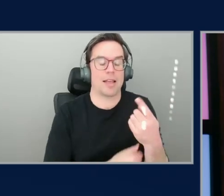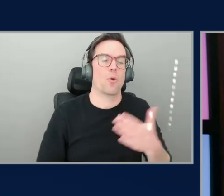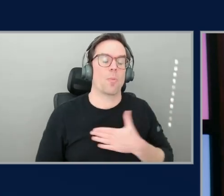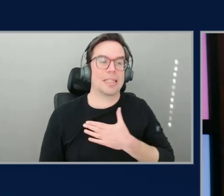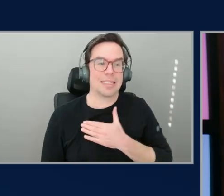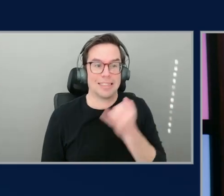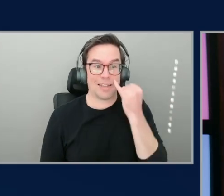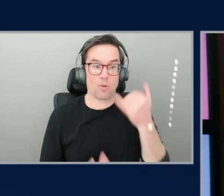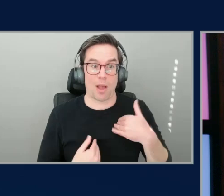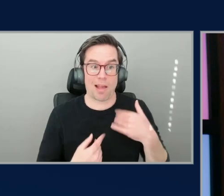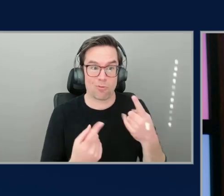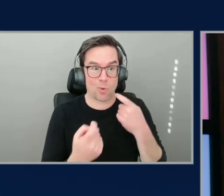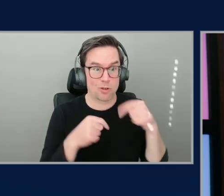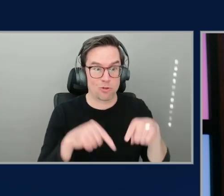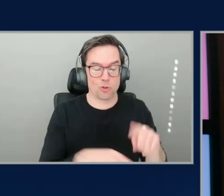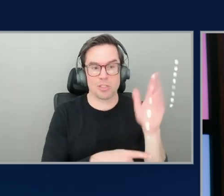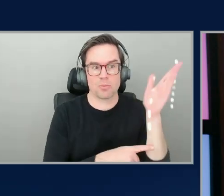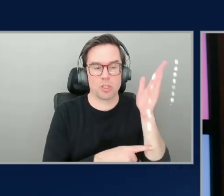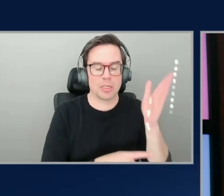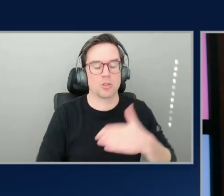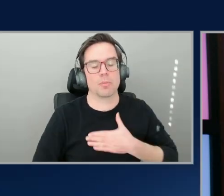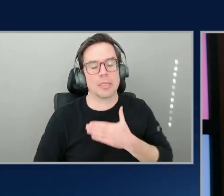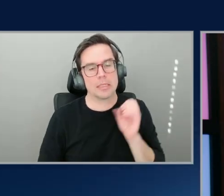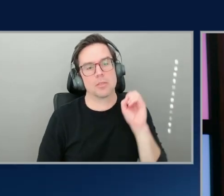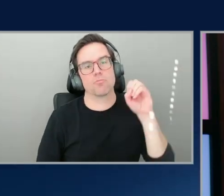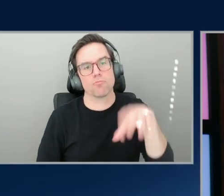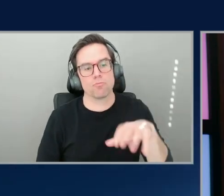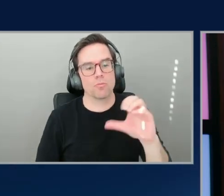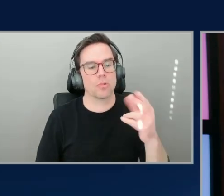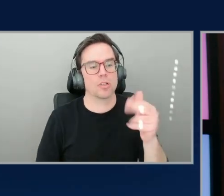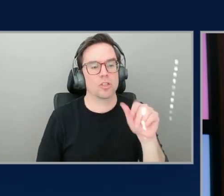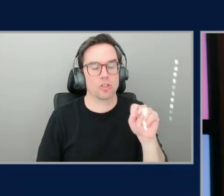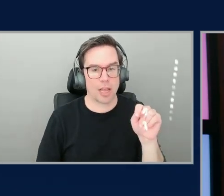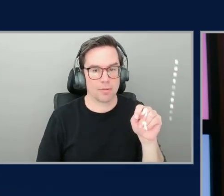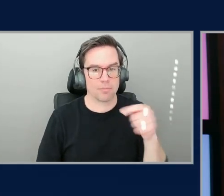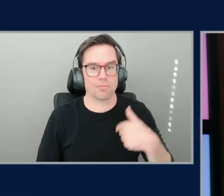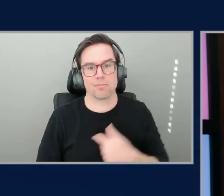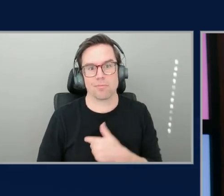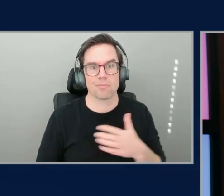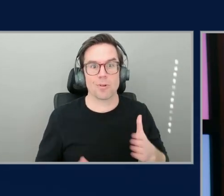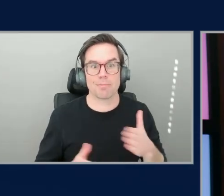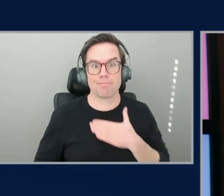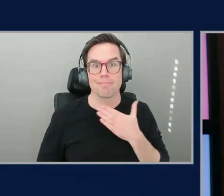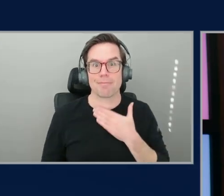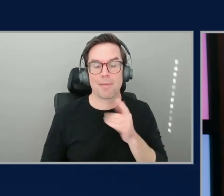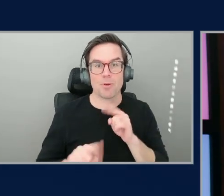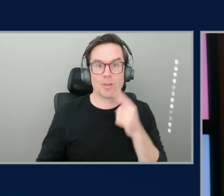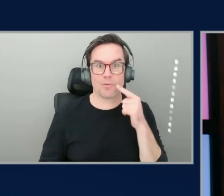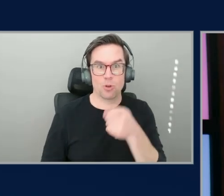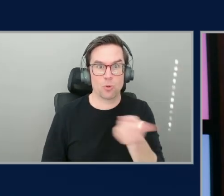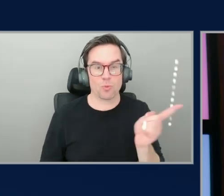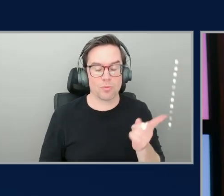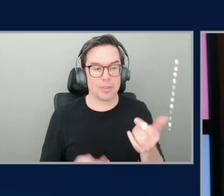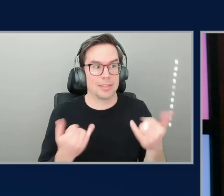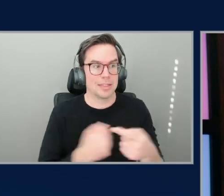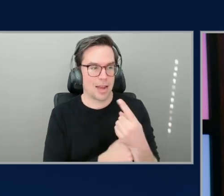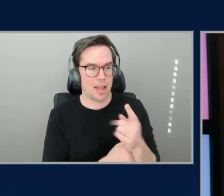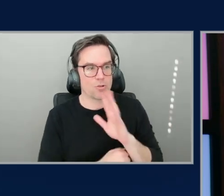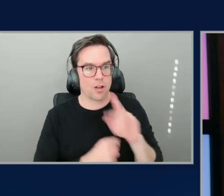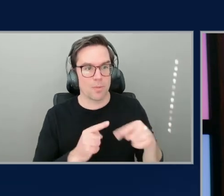for us. We'd love to answer a bunch of them for you. What we are going to be talking about today is you've seen